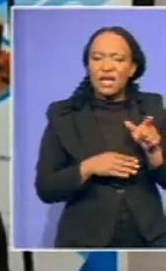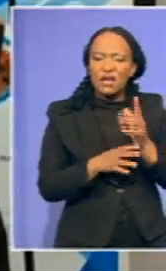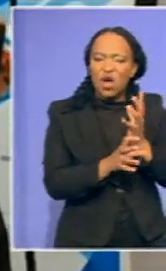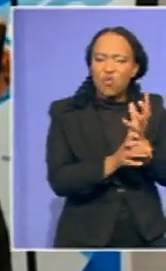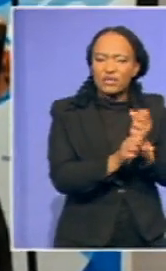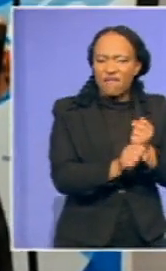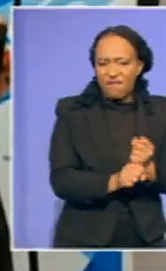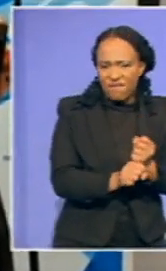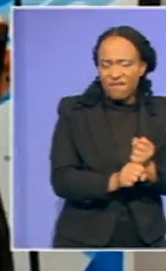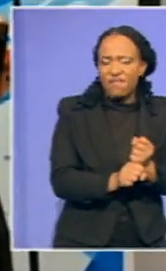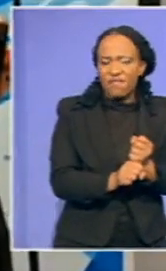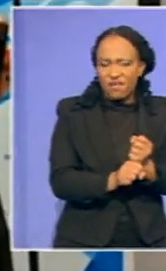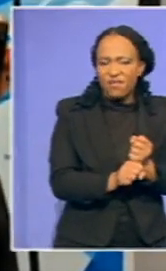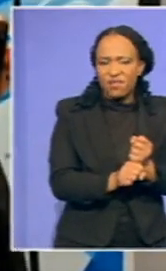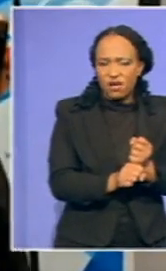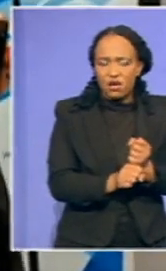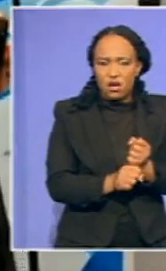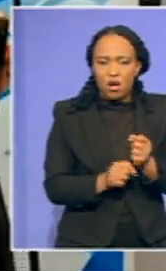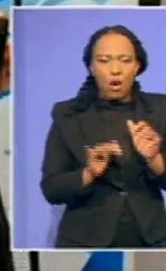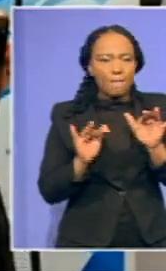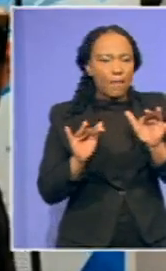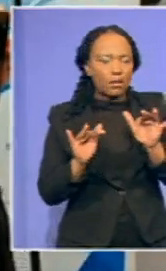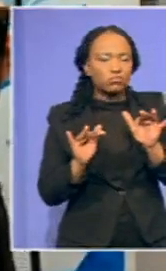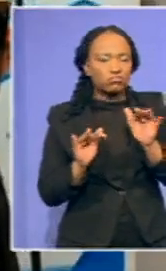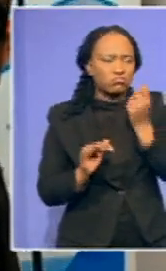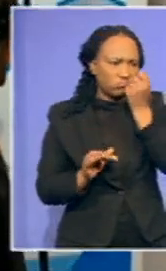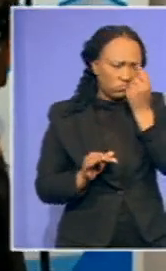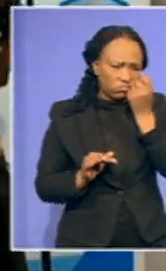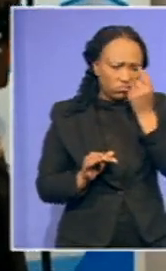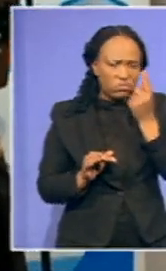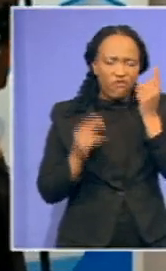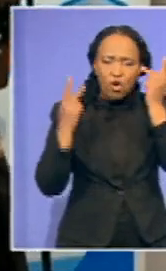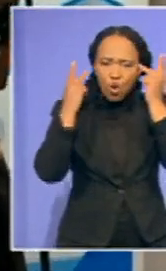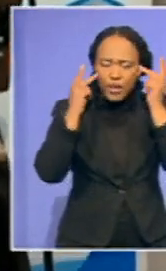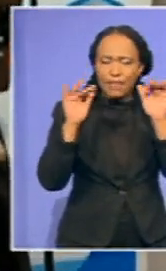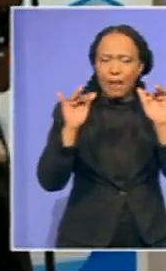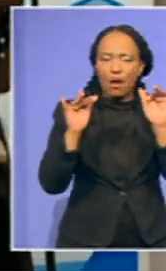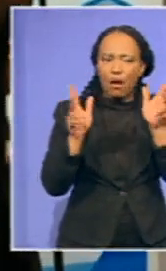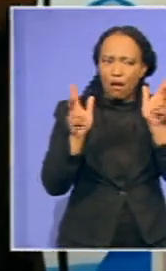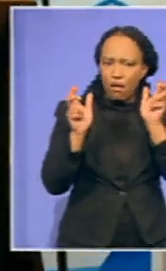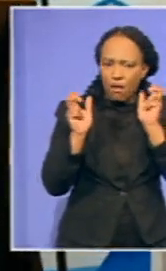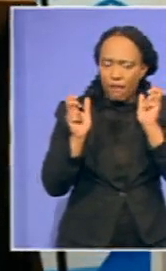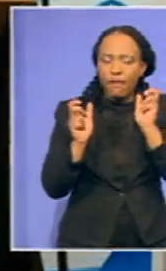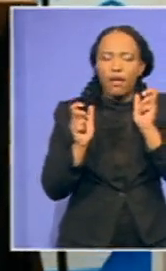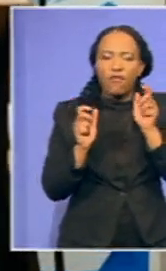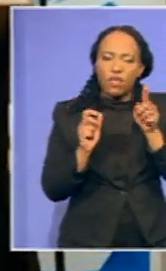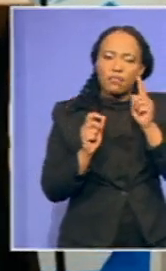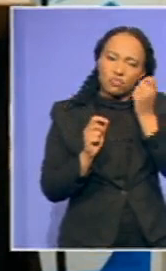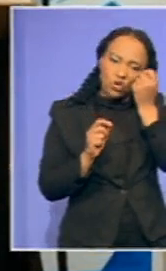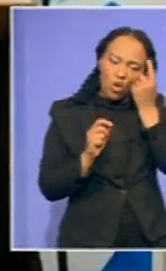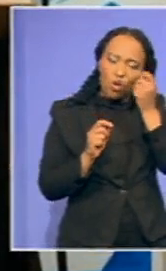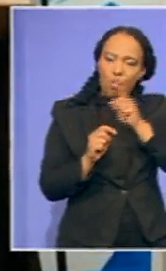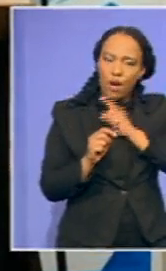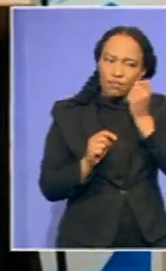which is good. I mean, it's good for public understanding and public knowledge. So when the public gets to understand these things, they